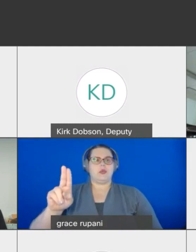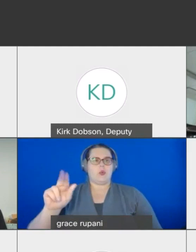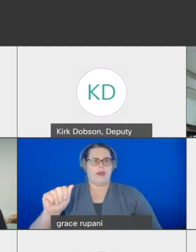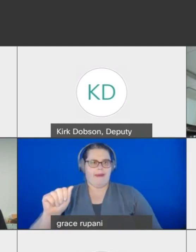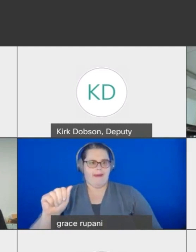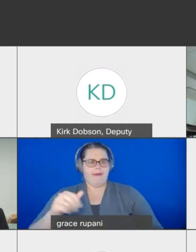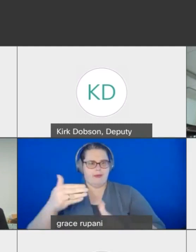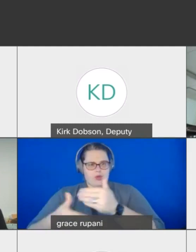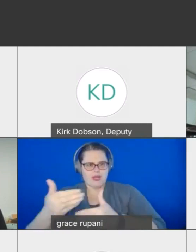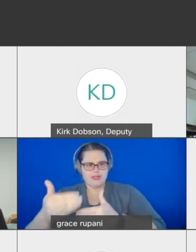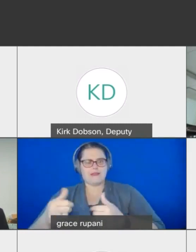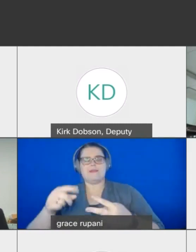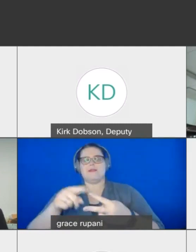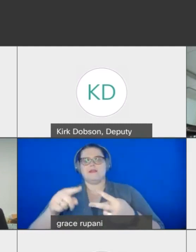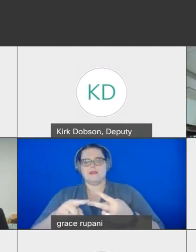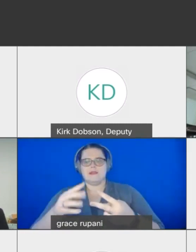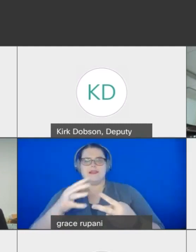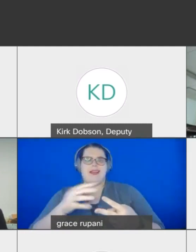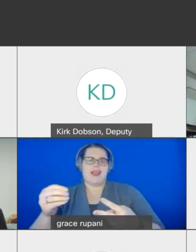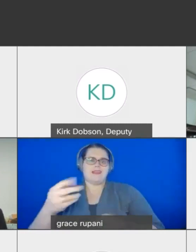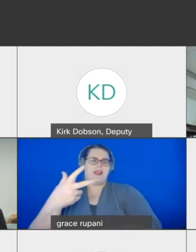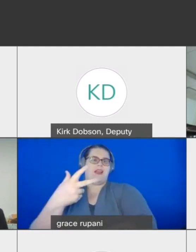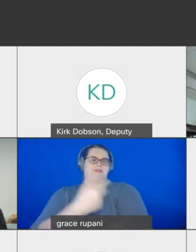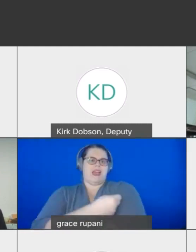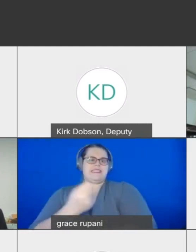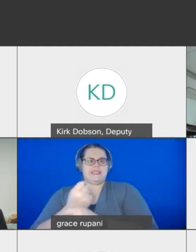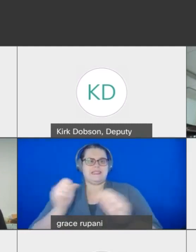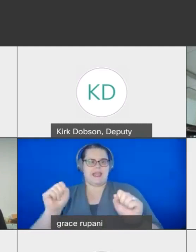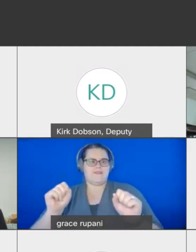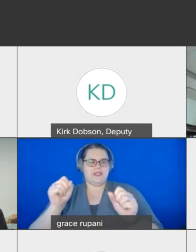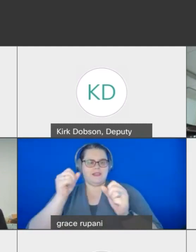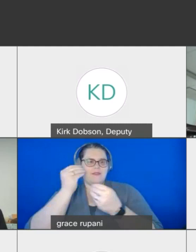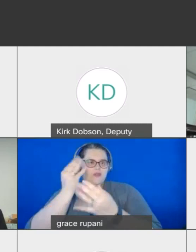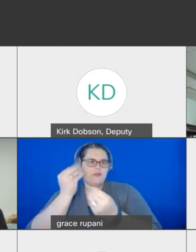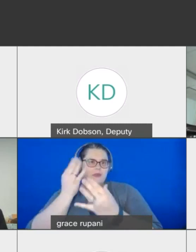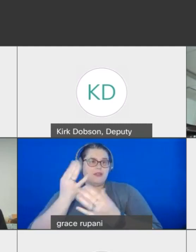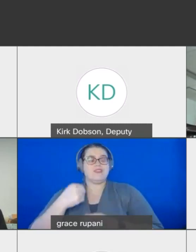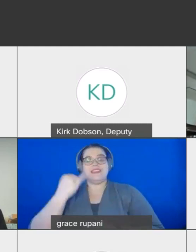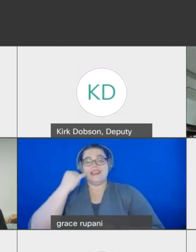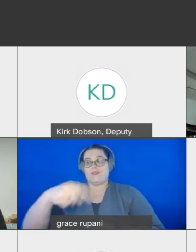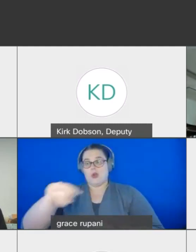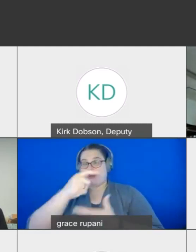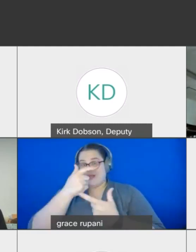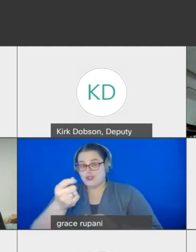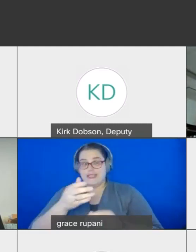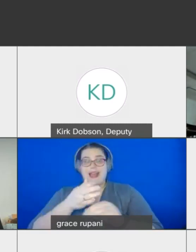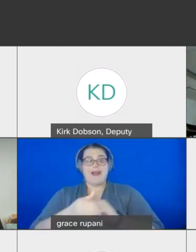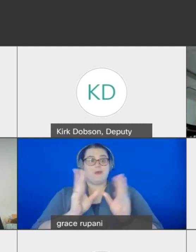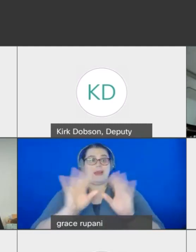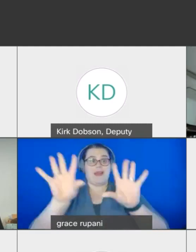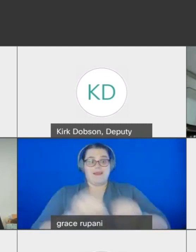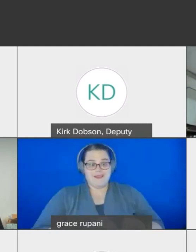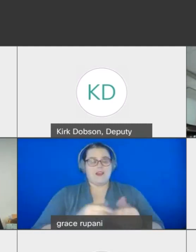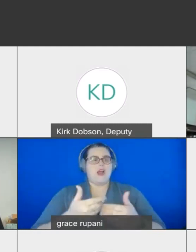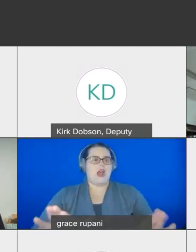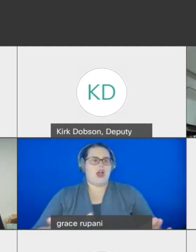Once this ends, they're not there anymore. That's why I was saying you might want to, if you're interested, download those now, because it